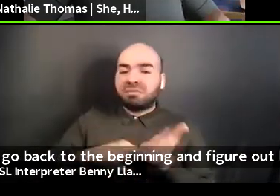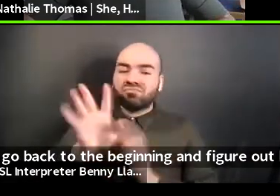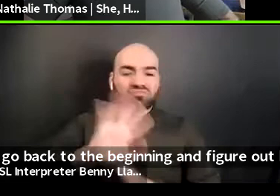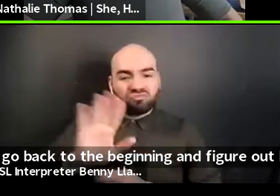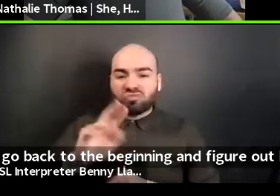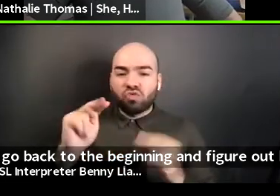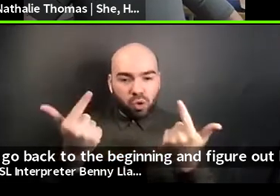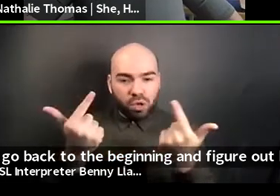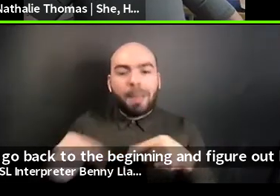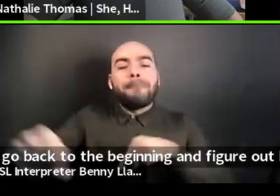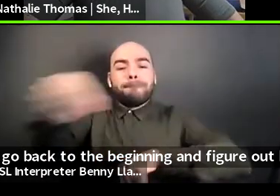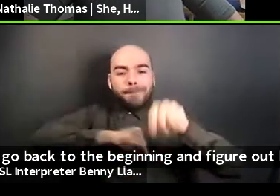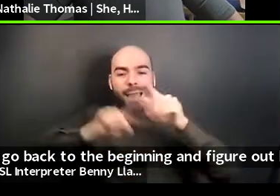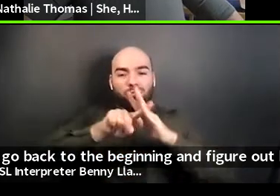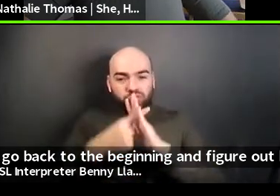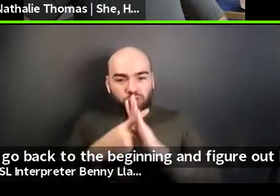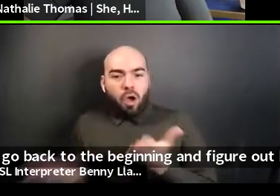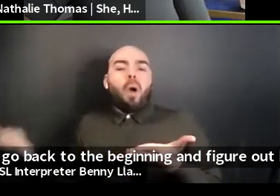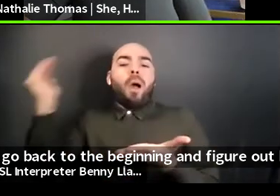way.